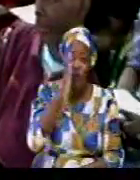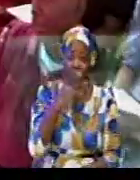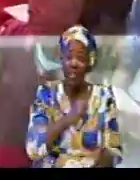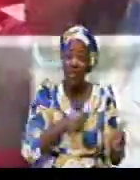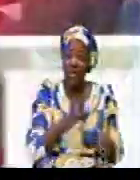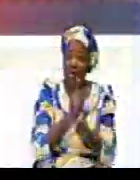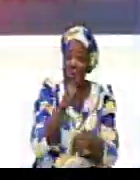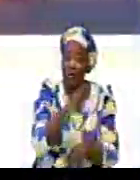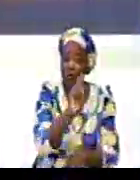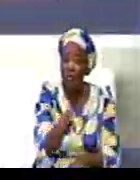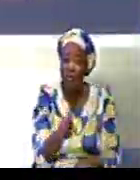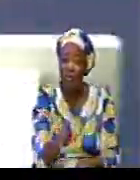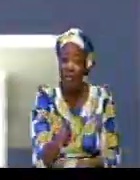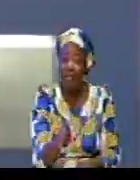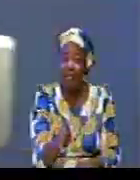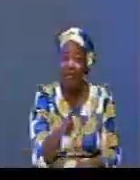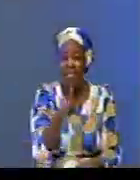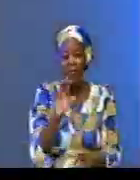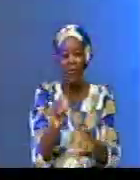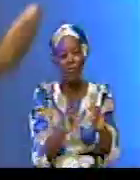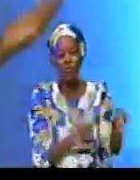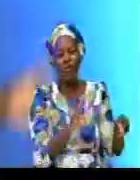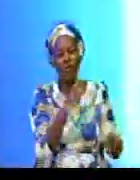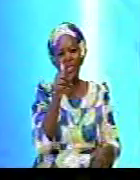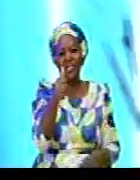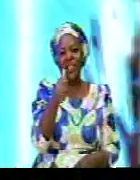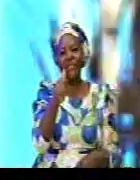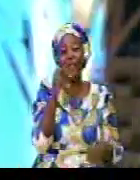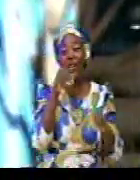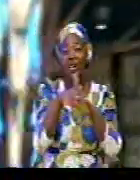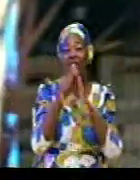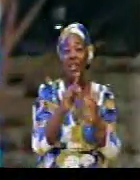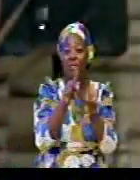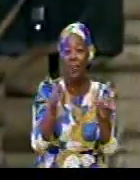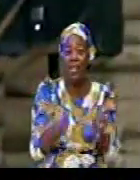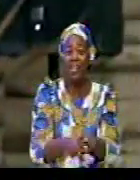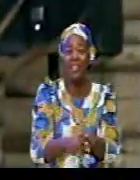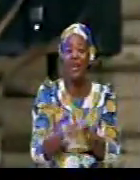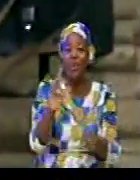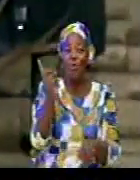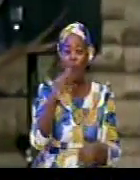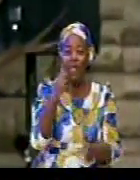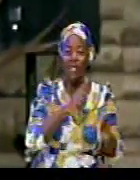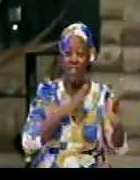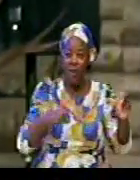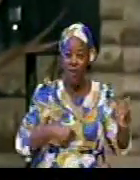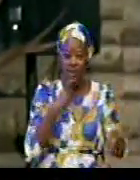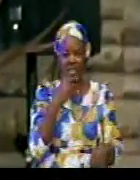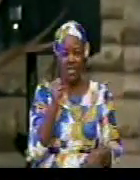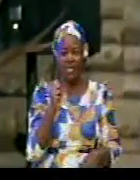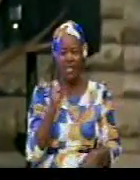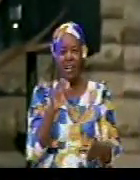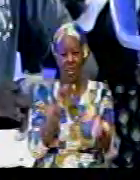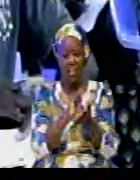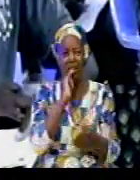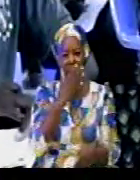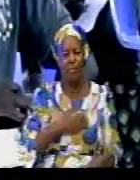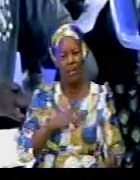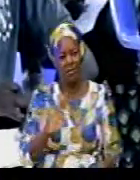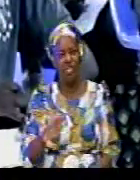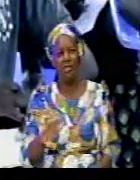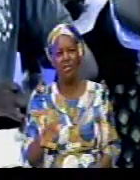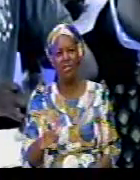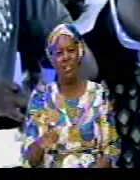Can the Lord keep you? Will the Lord keep you? You put yourself in the